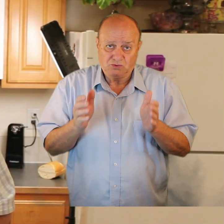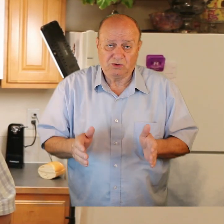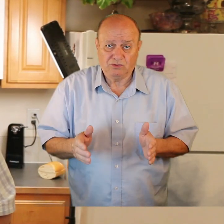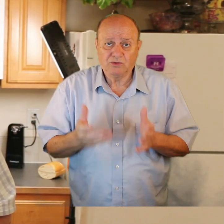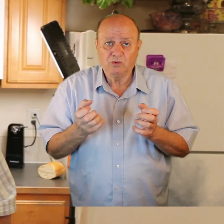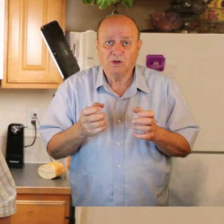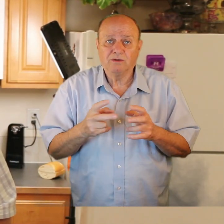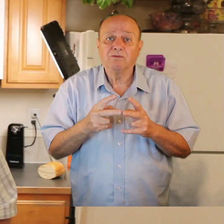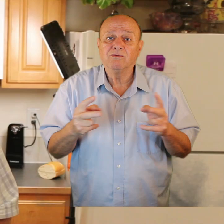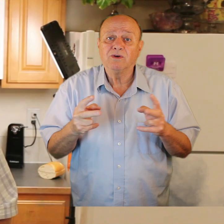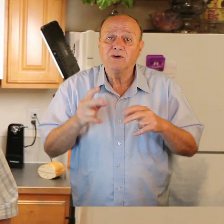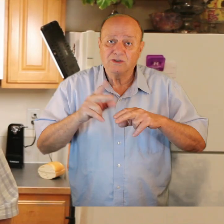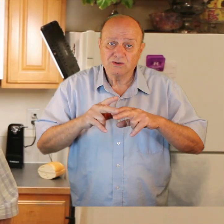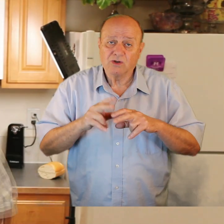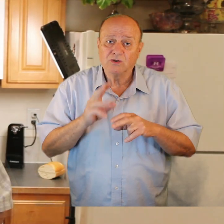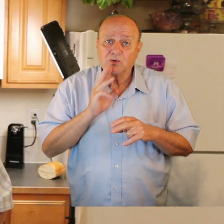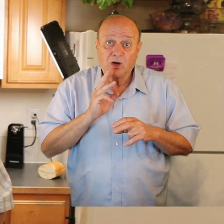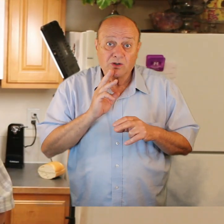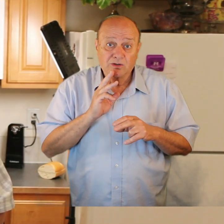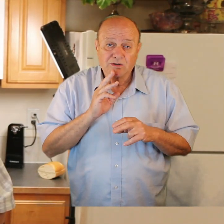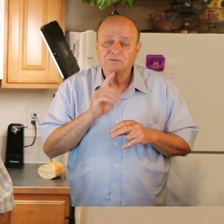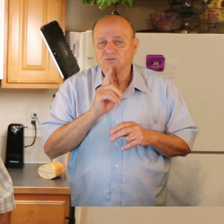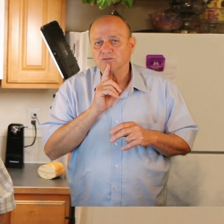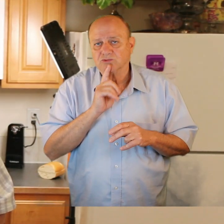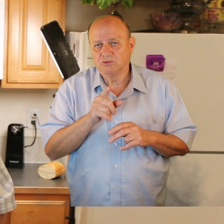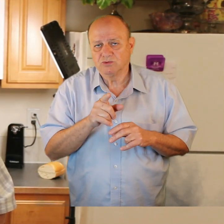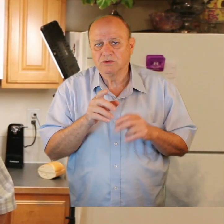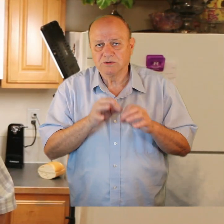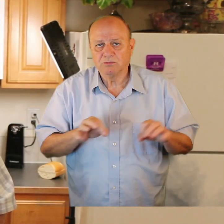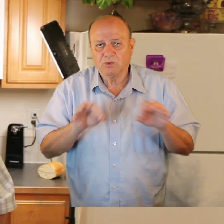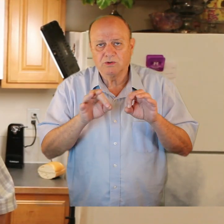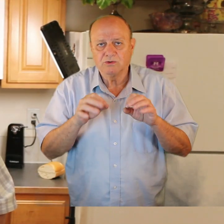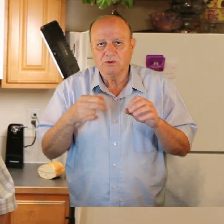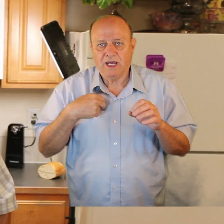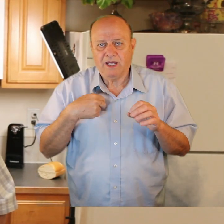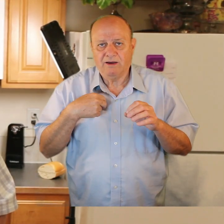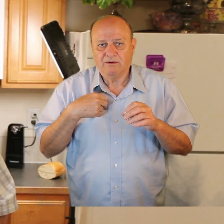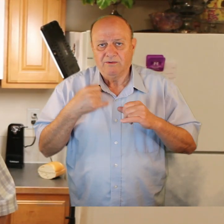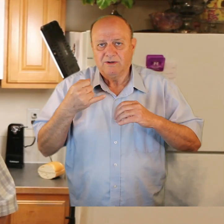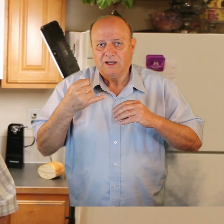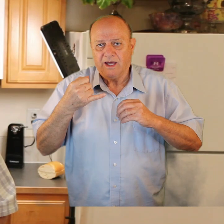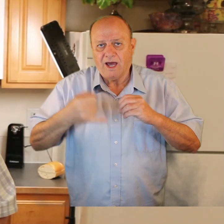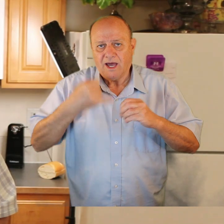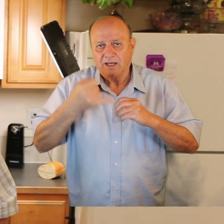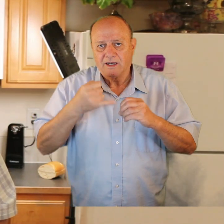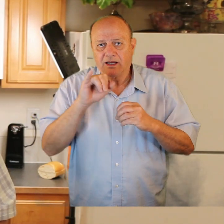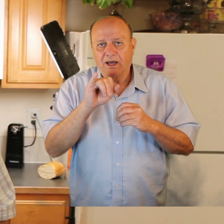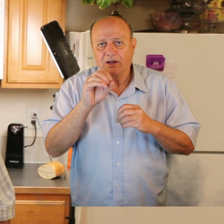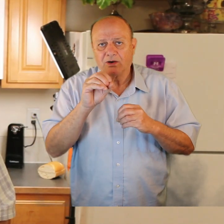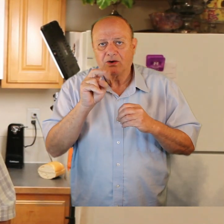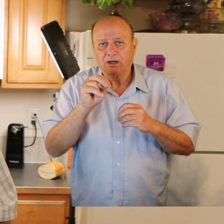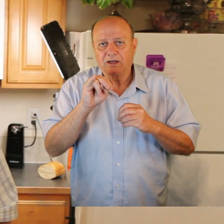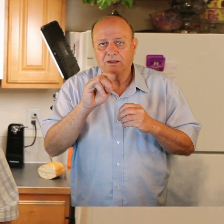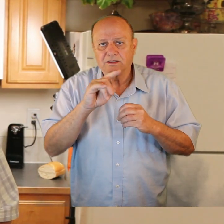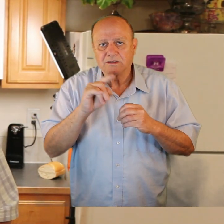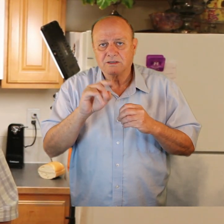very salty water. That's very true. It's very important to have an ionized water when we're dealing with pure carbohydrate, which is